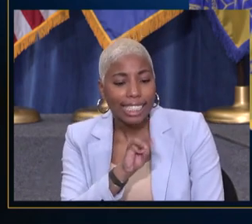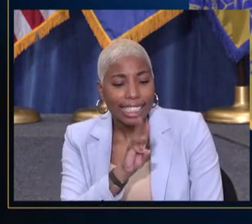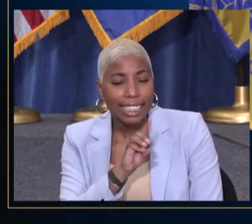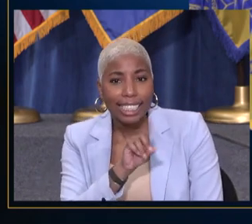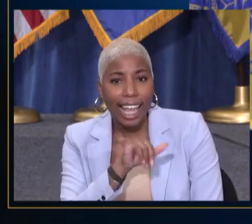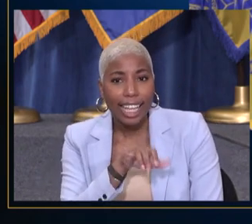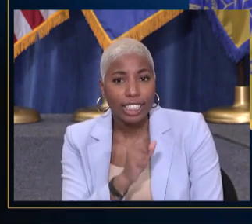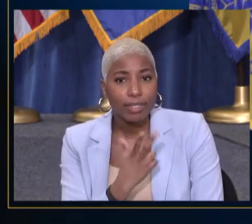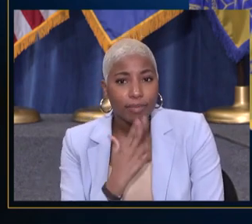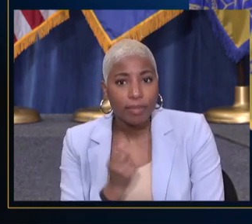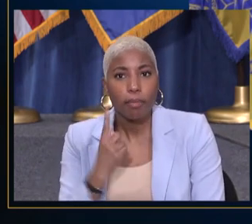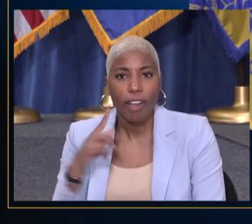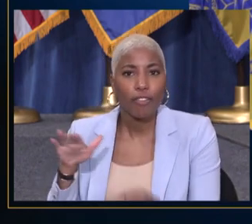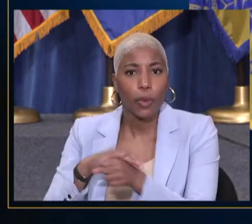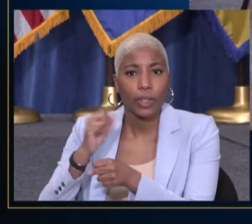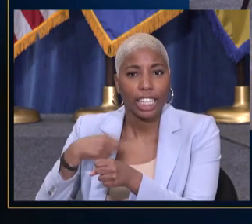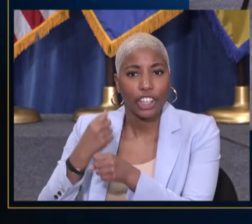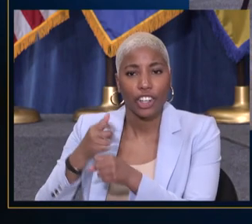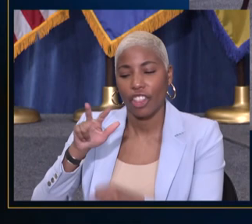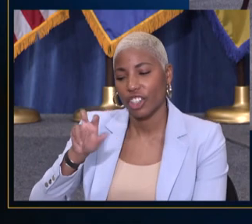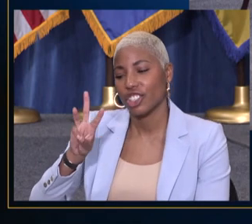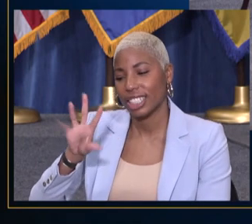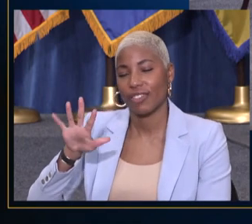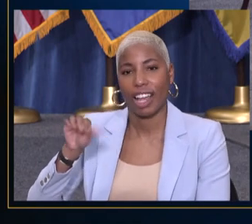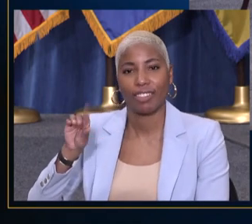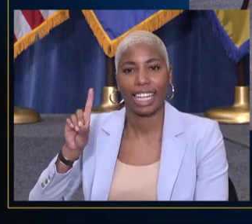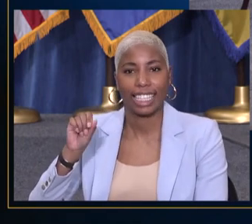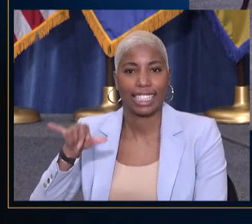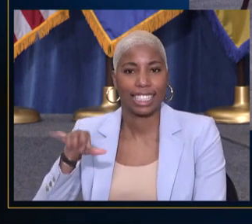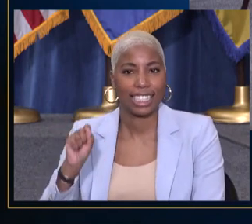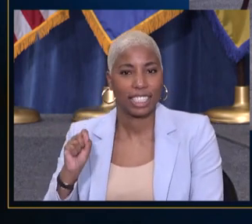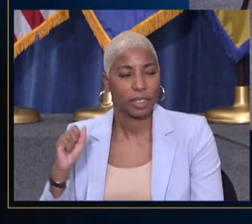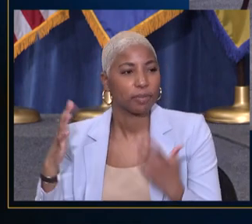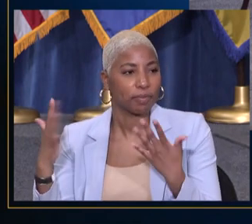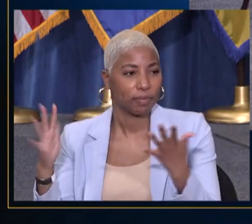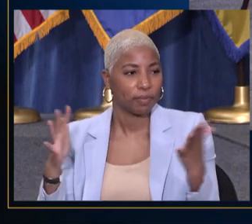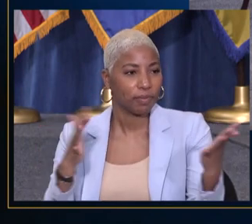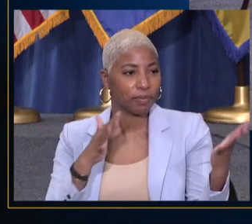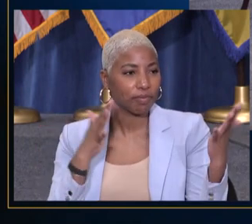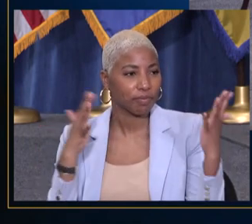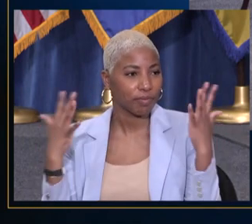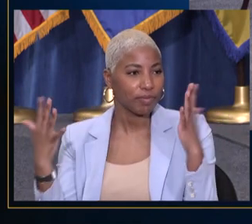days. And that, yes, it does, that deserves applause. And so